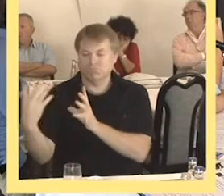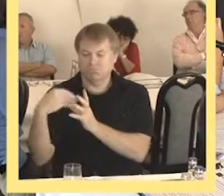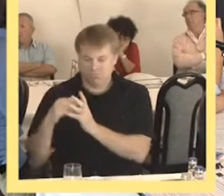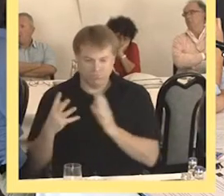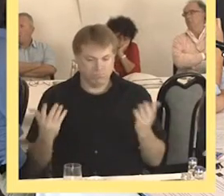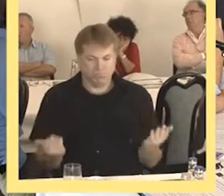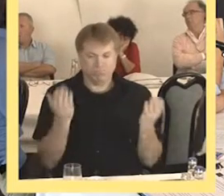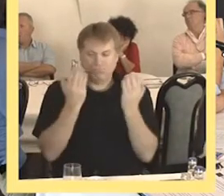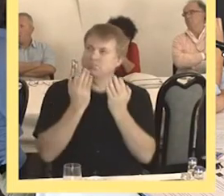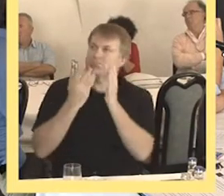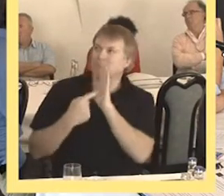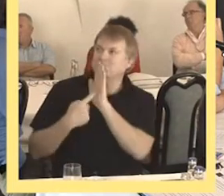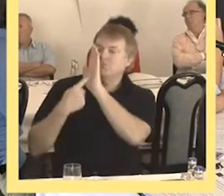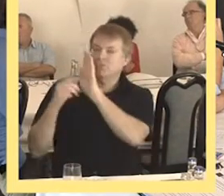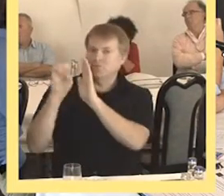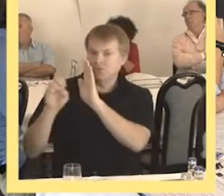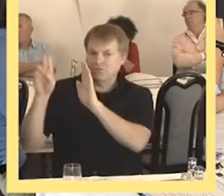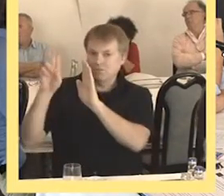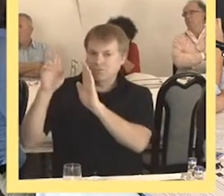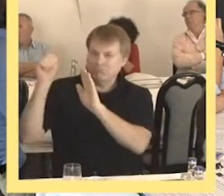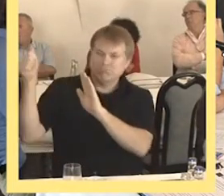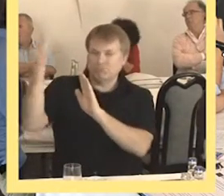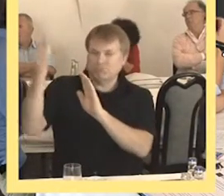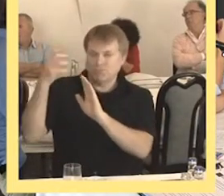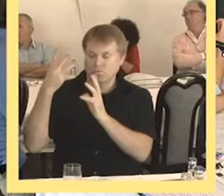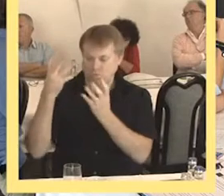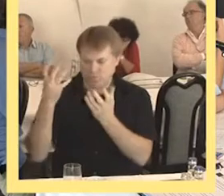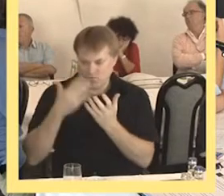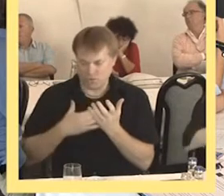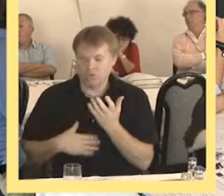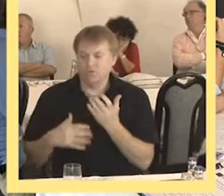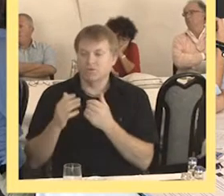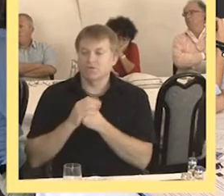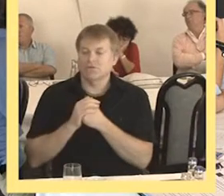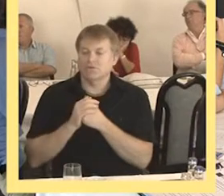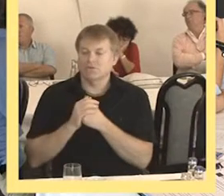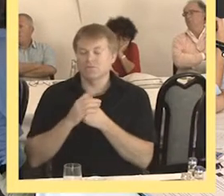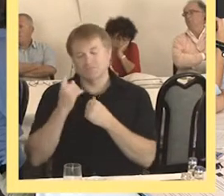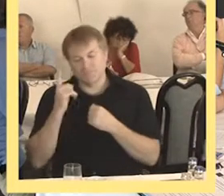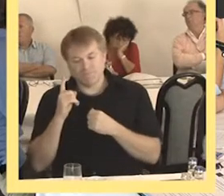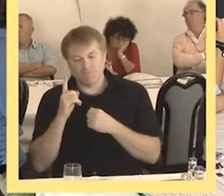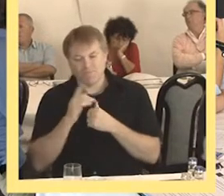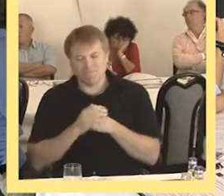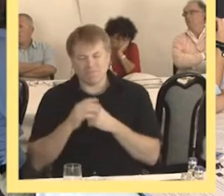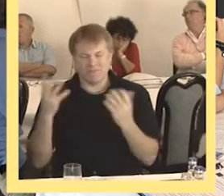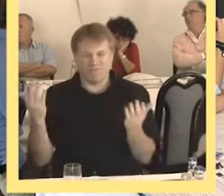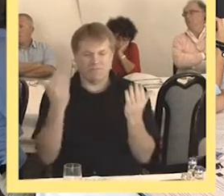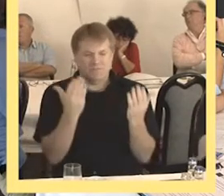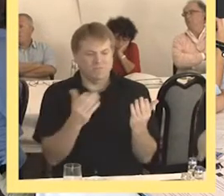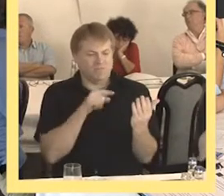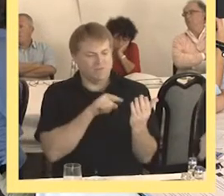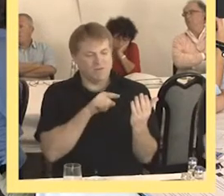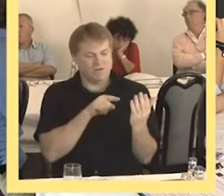stress response model, and we have to ask the questions, how do these models react